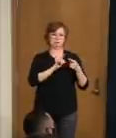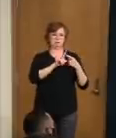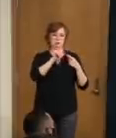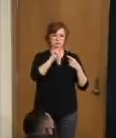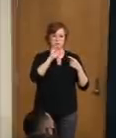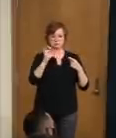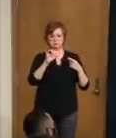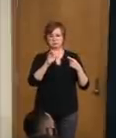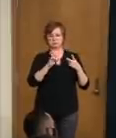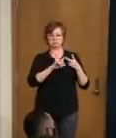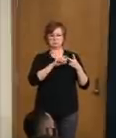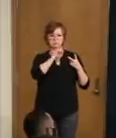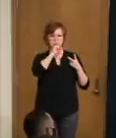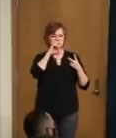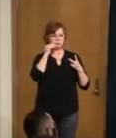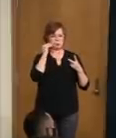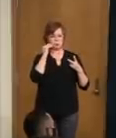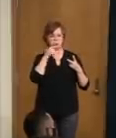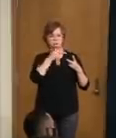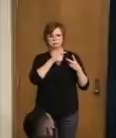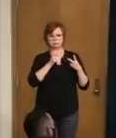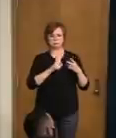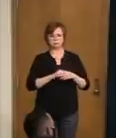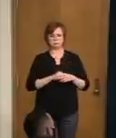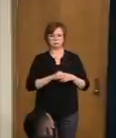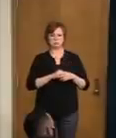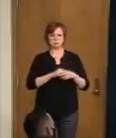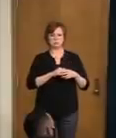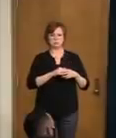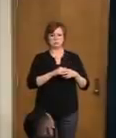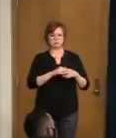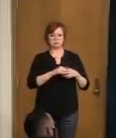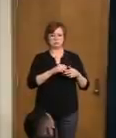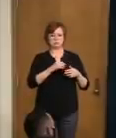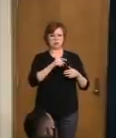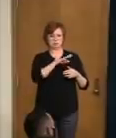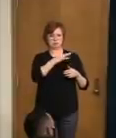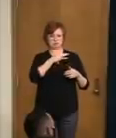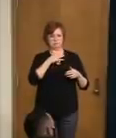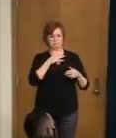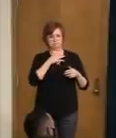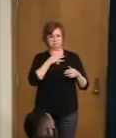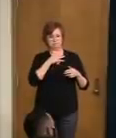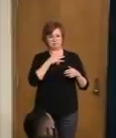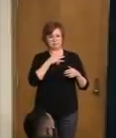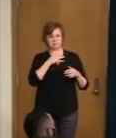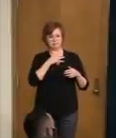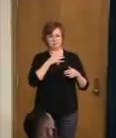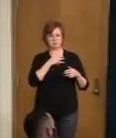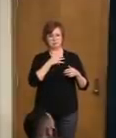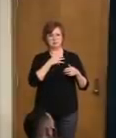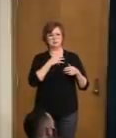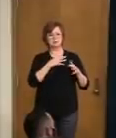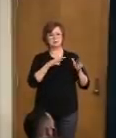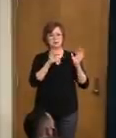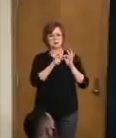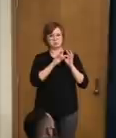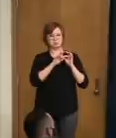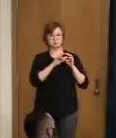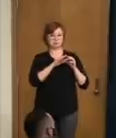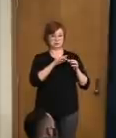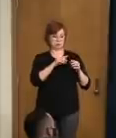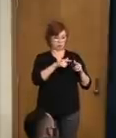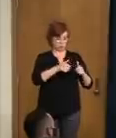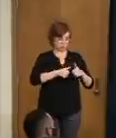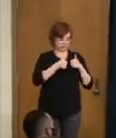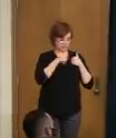for healthcare workers and primary care and long-term care staff, high uptake, because then that's the second layer of protection to existing residents and